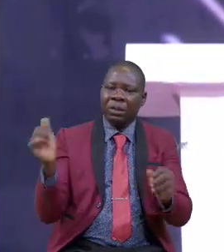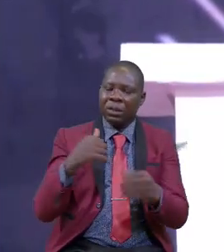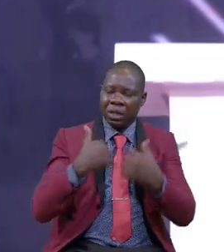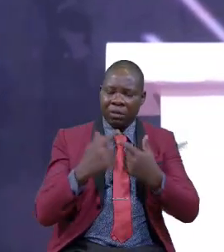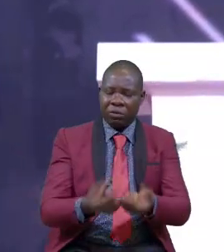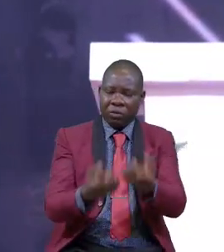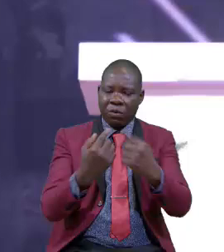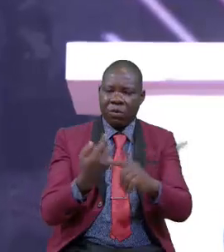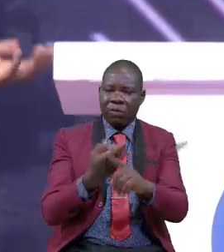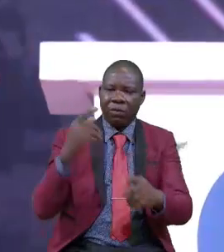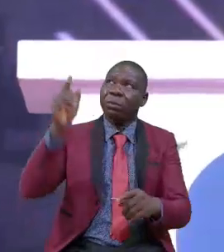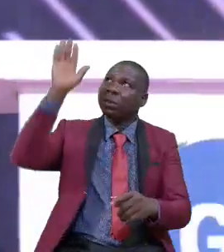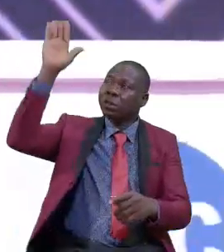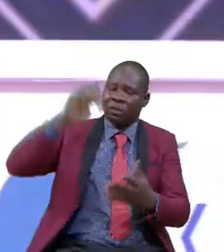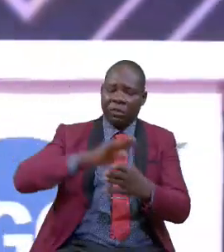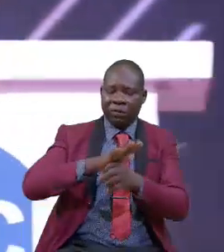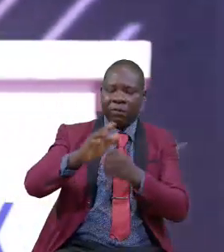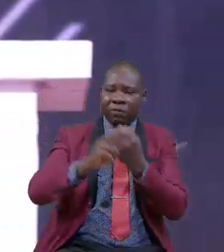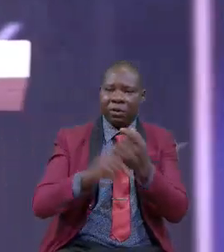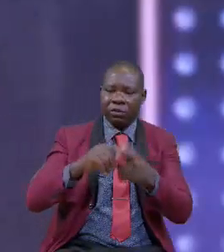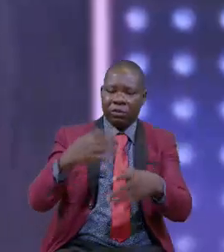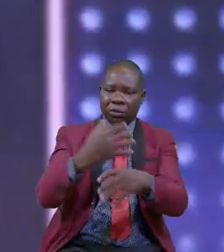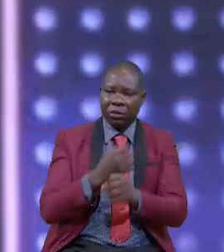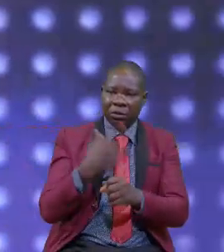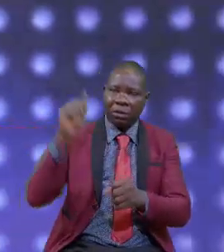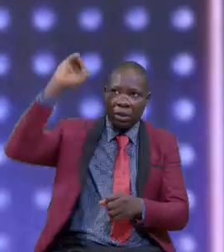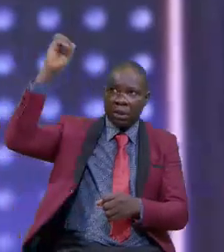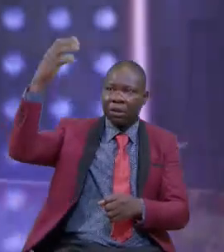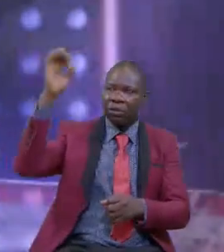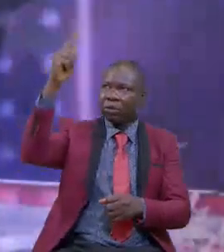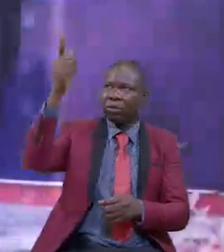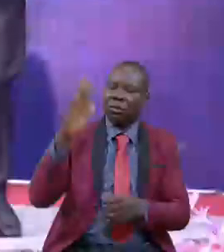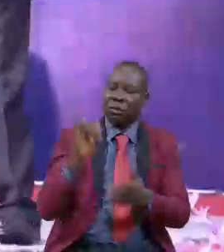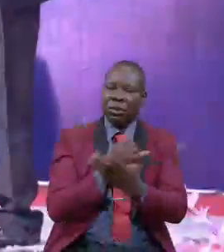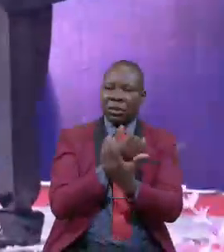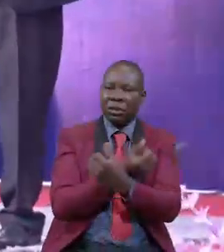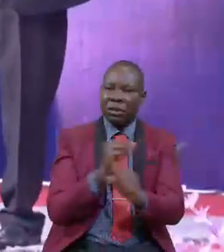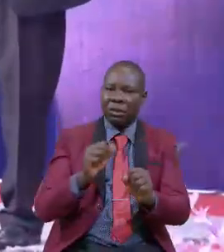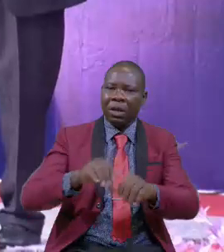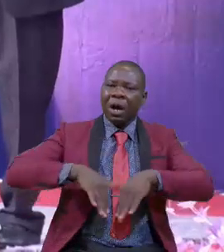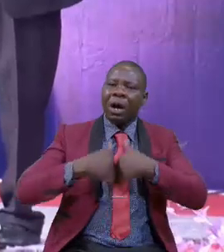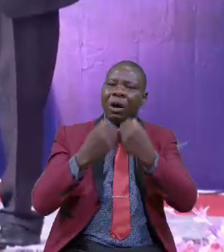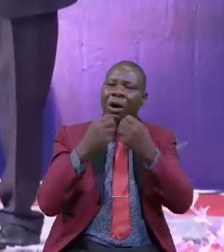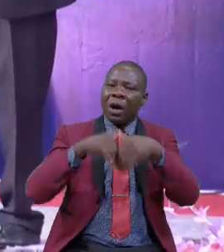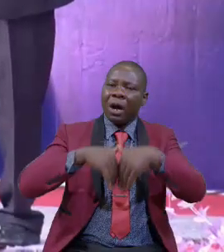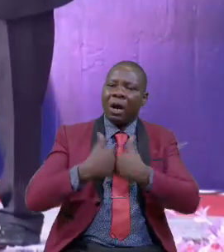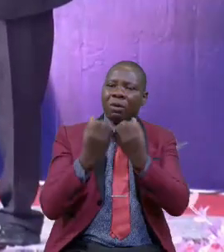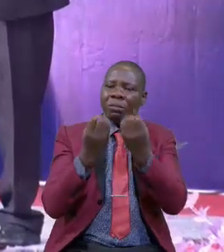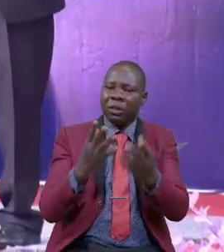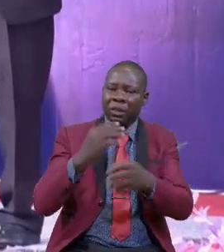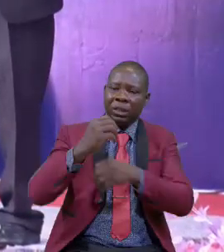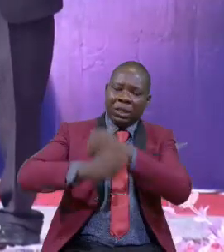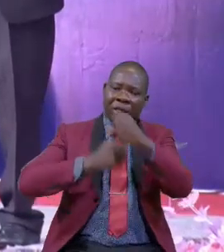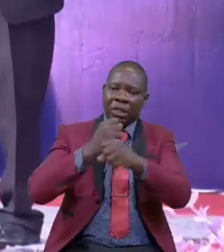that saves. For how many centuries has he provided the grace to sanctify and to